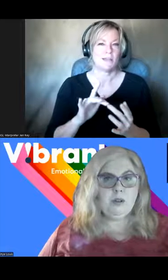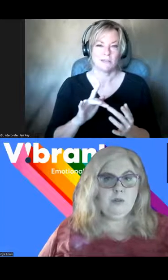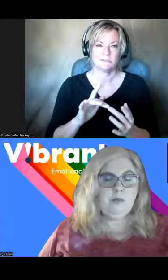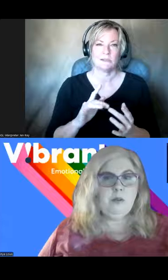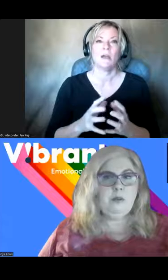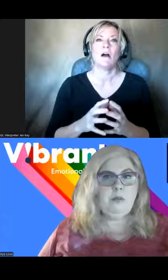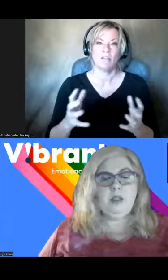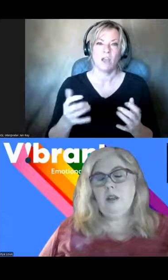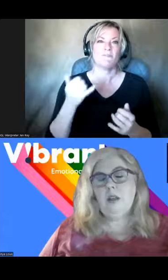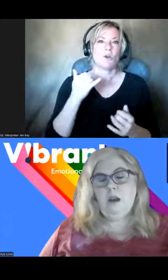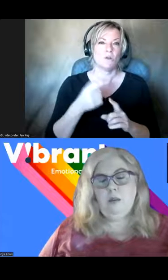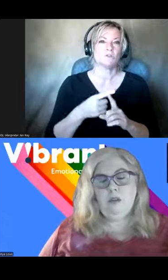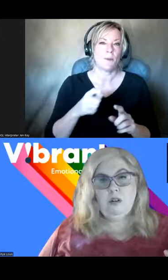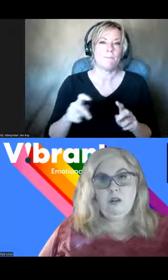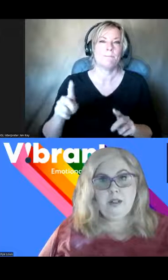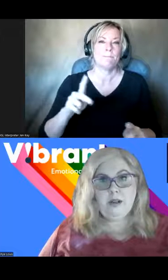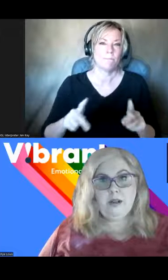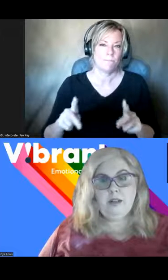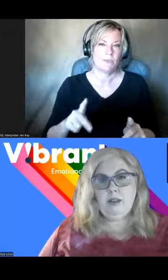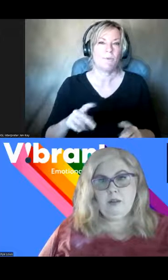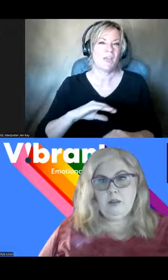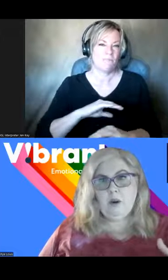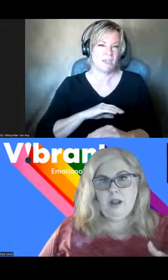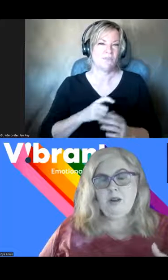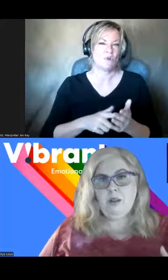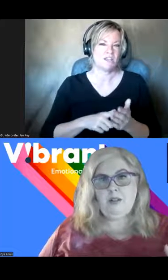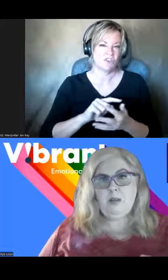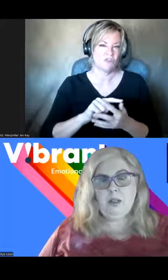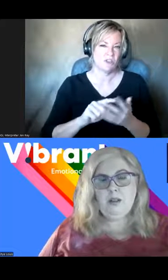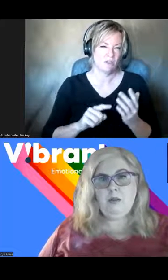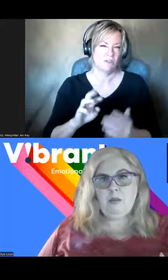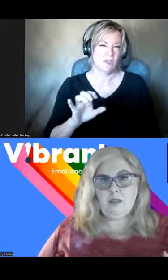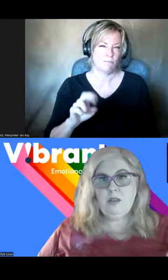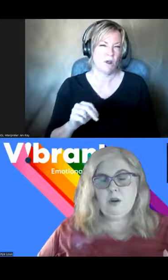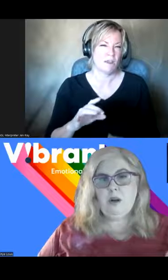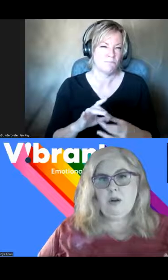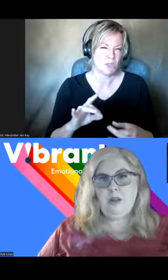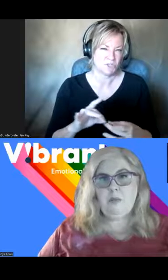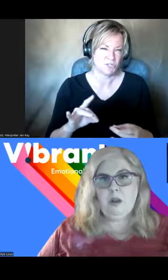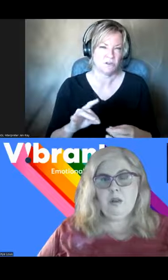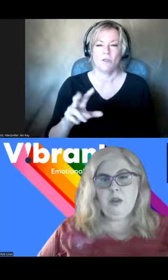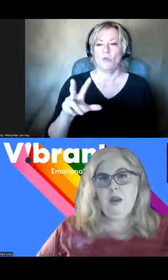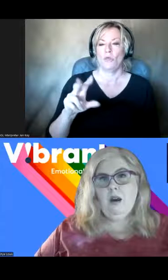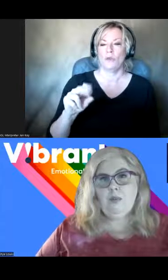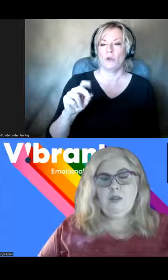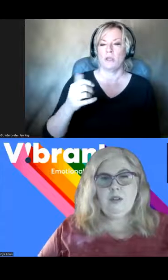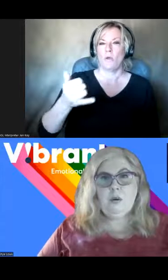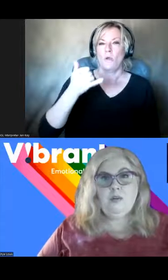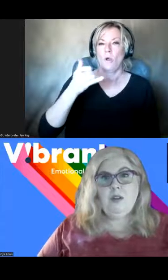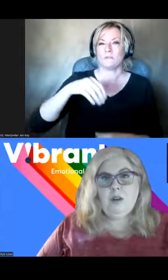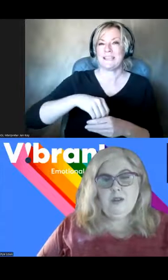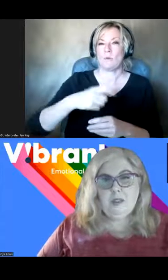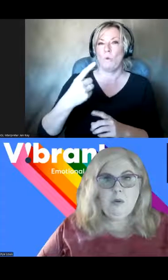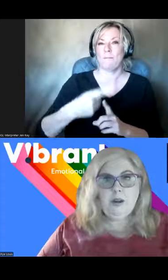of our calls are from folks who meet the criteria that Brian talked about that we had given him, was that 30 calls in a month, to